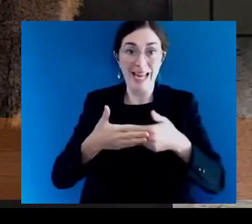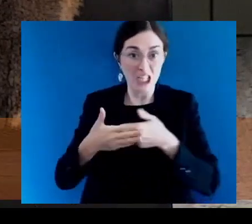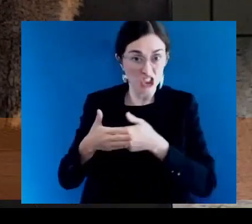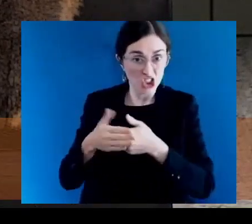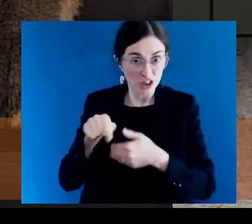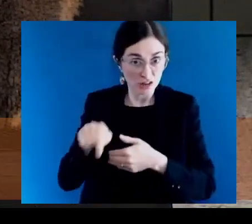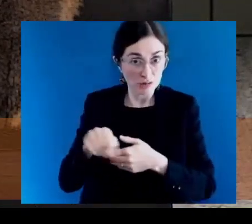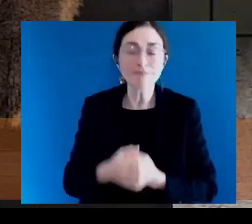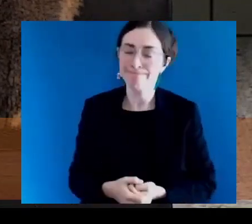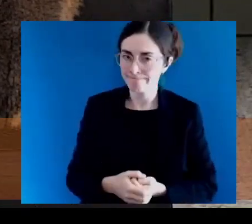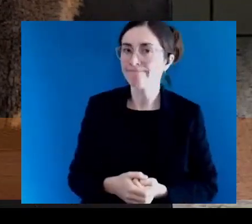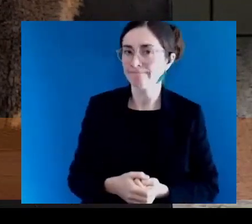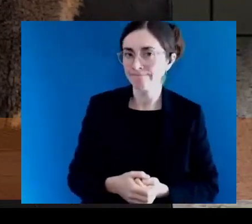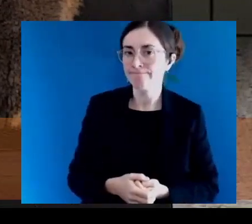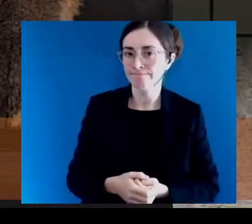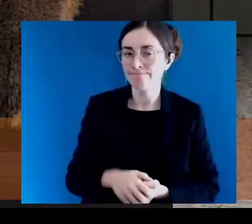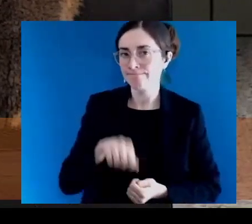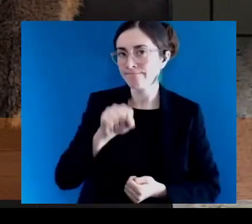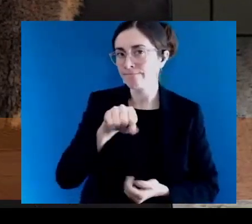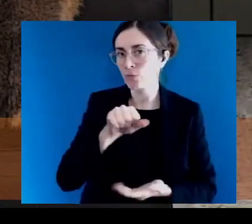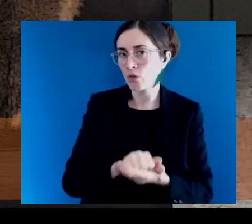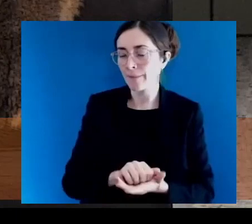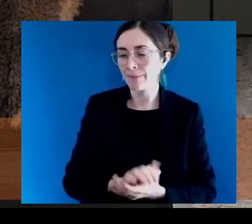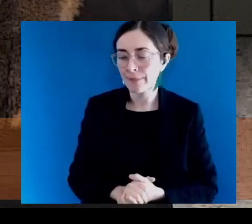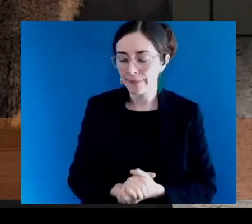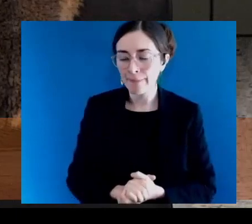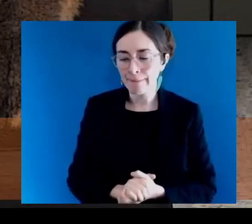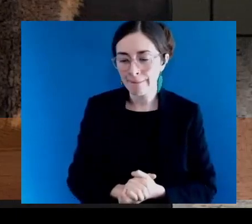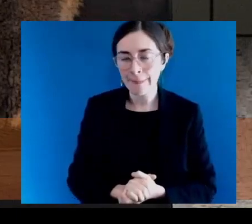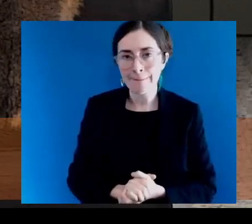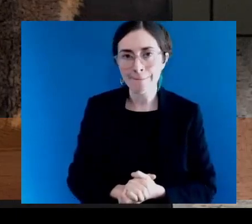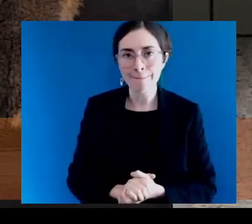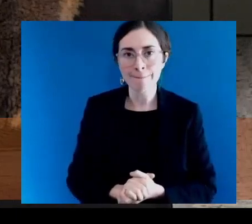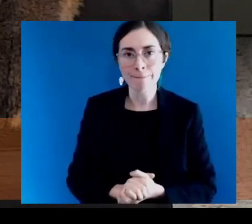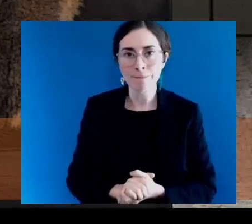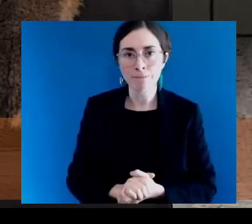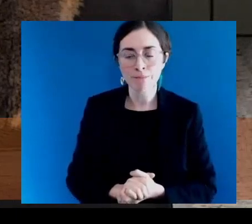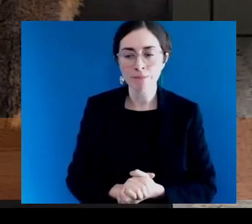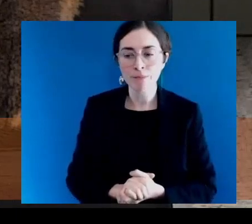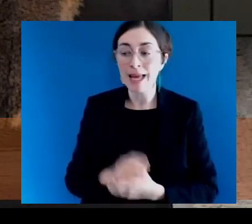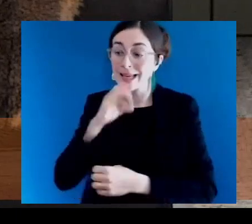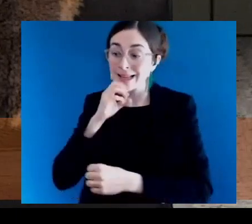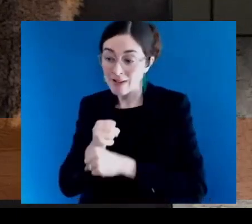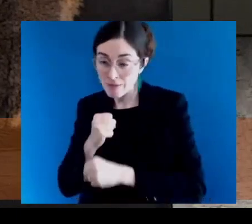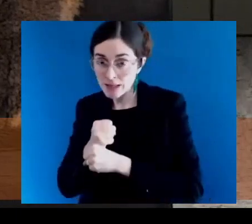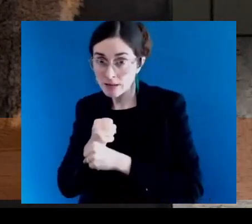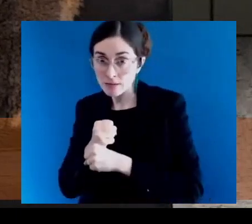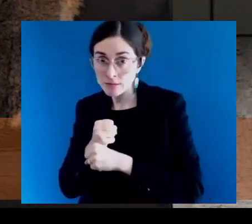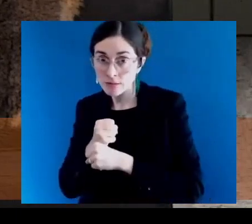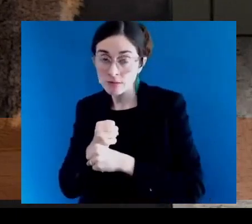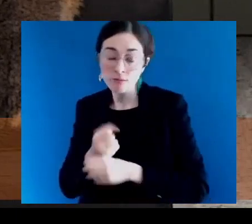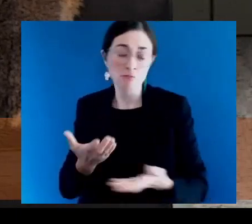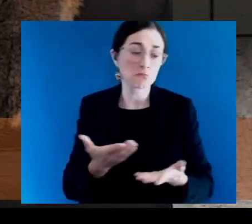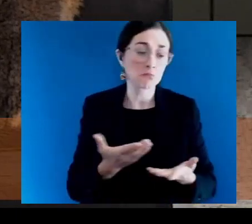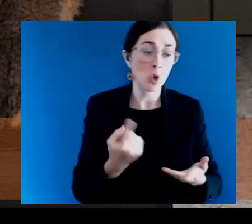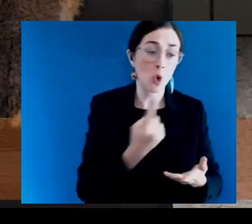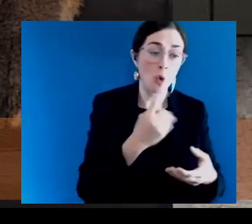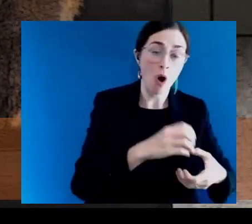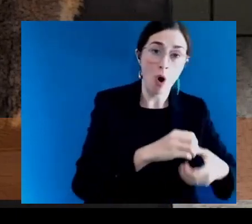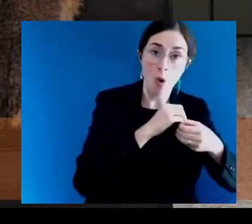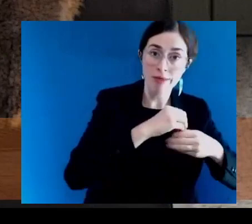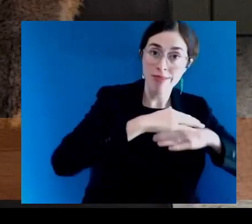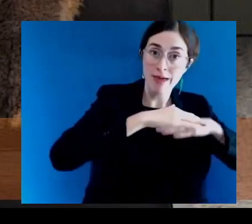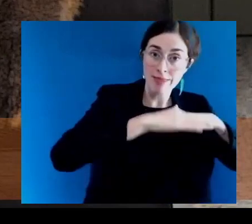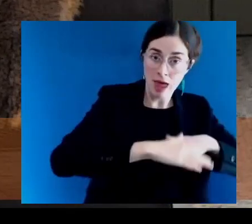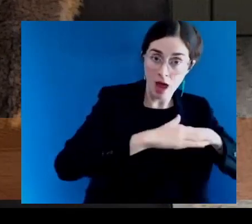And not only on government but on landholders and on First Nations people who depend on their